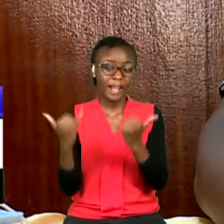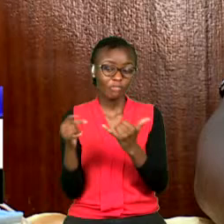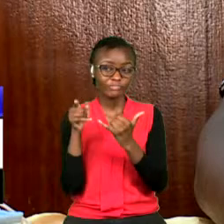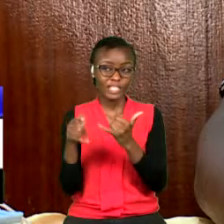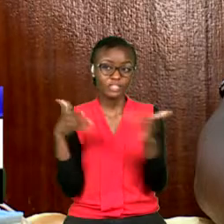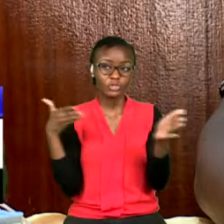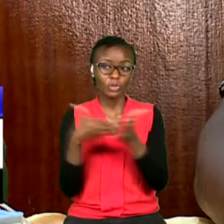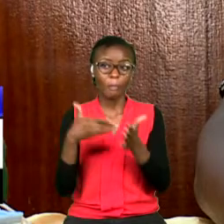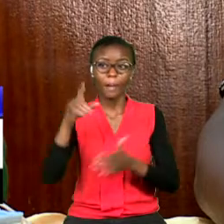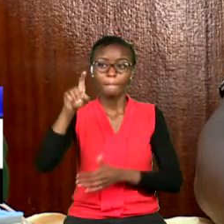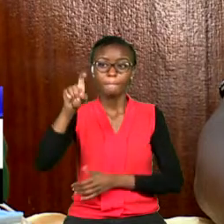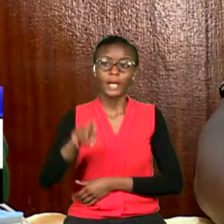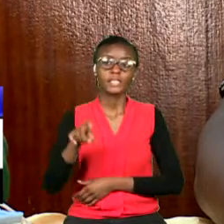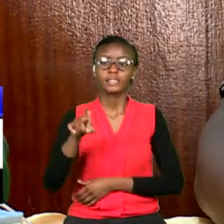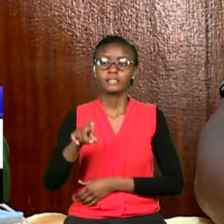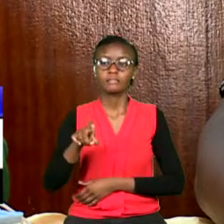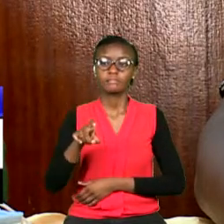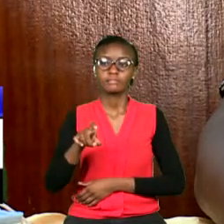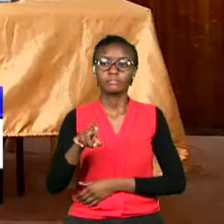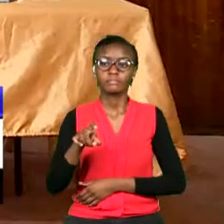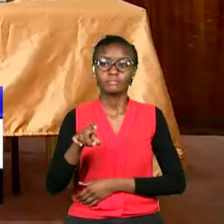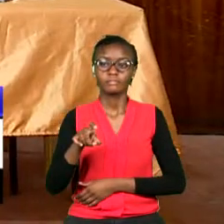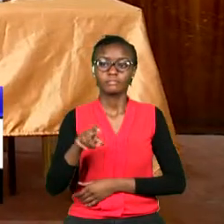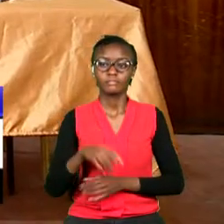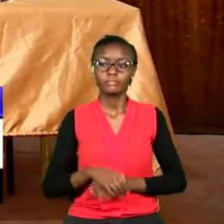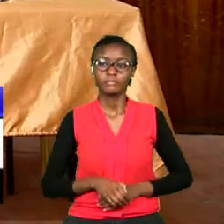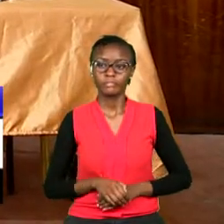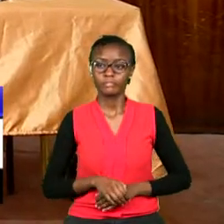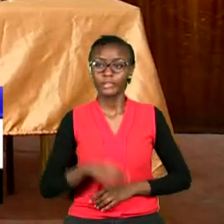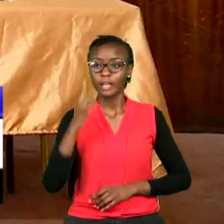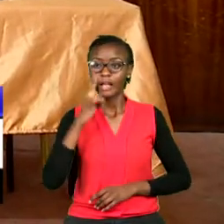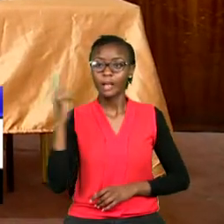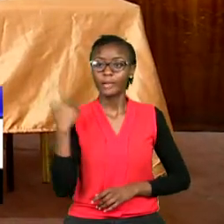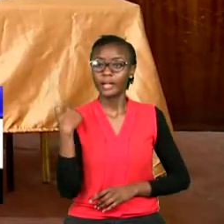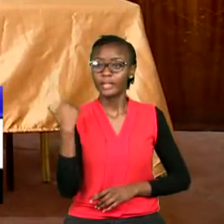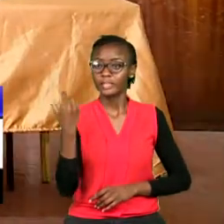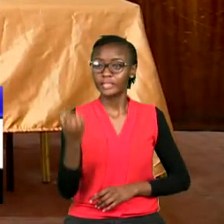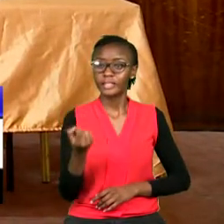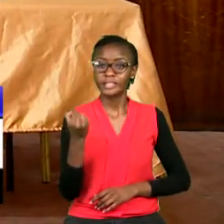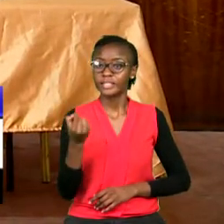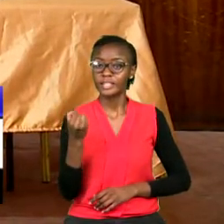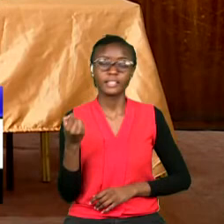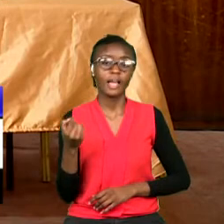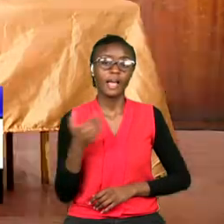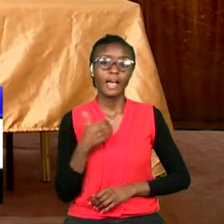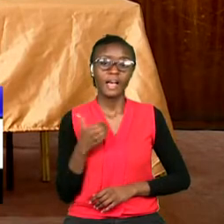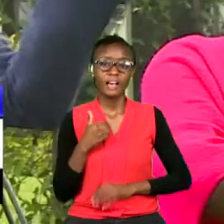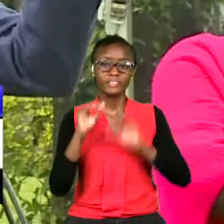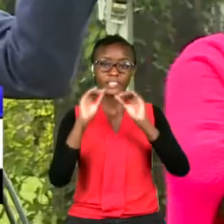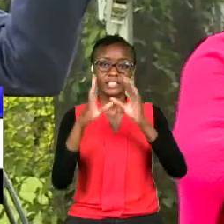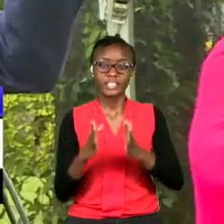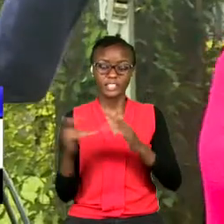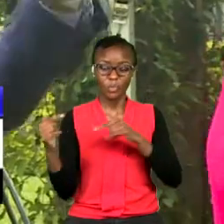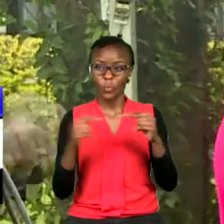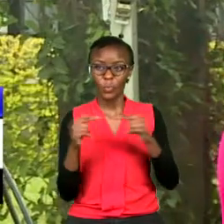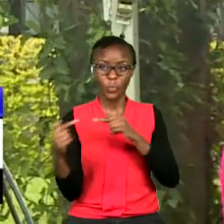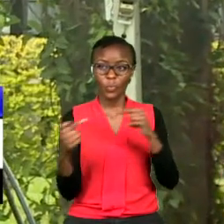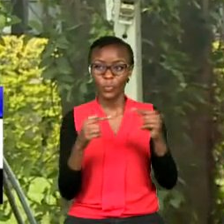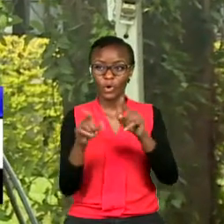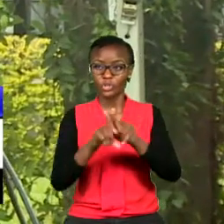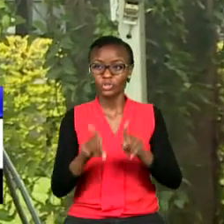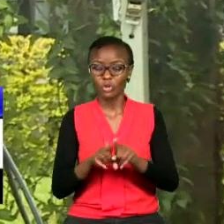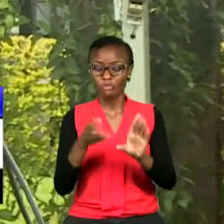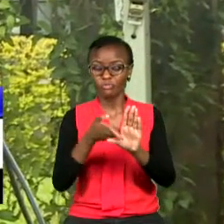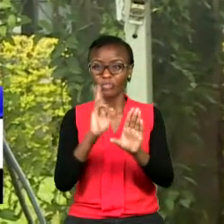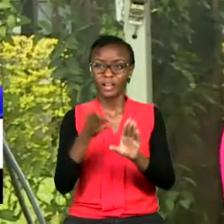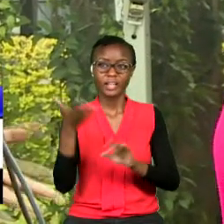be stopped with immediate effect. In the recent past, there have been wrangles in the teachers' unions that saw the ouster of